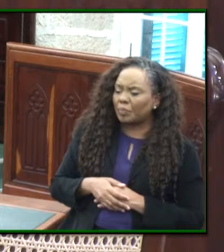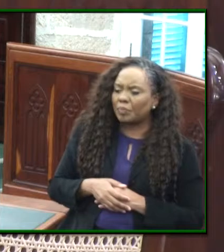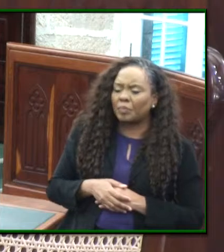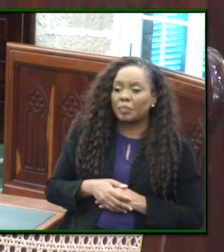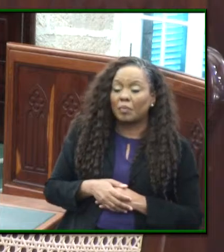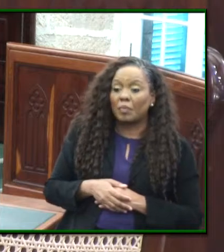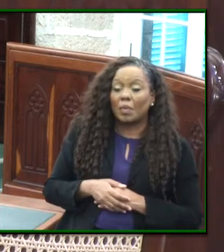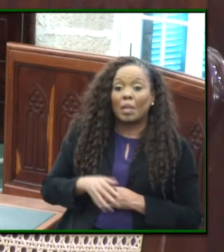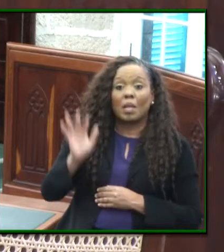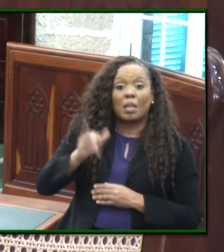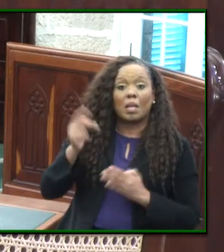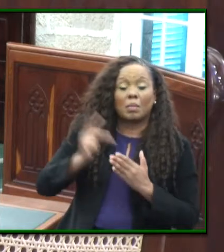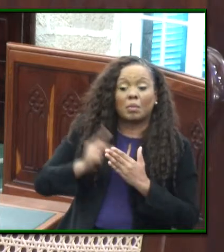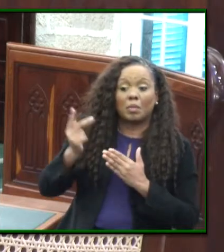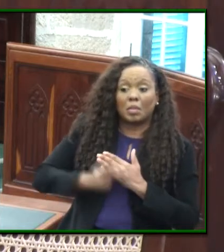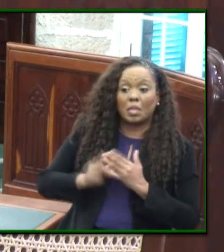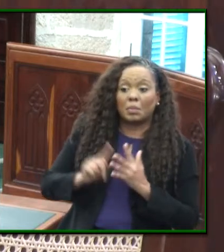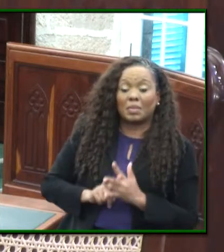Startwise